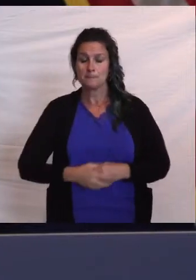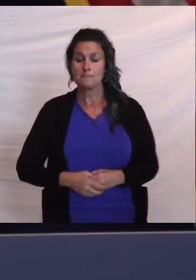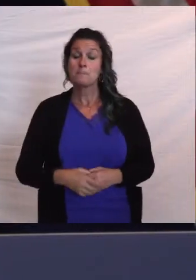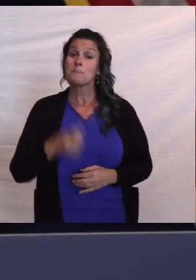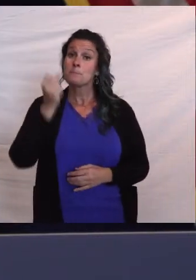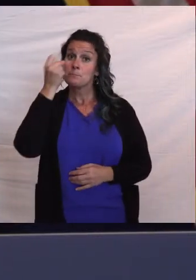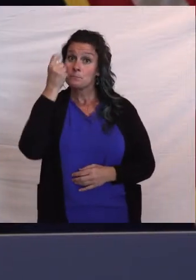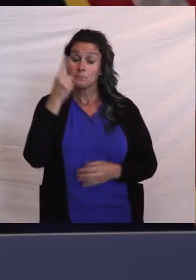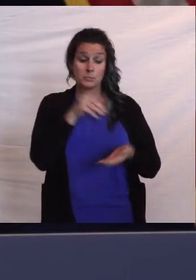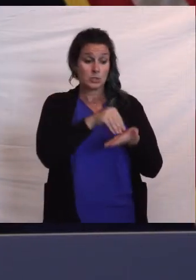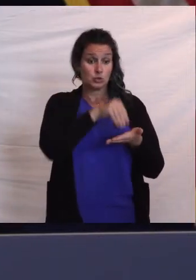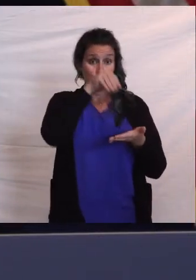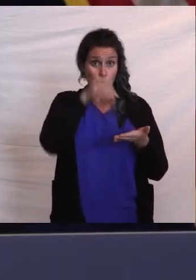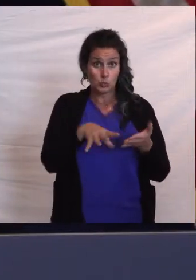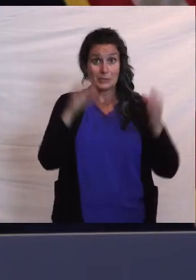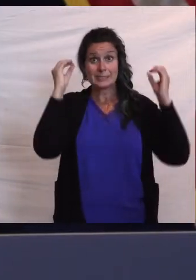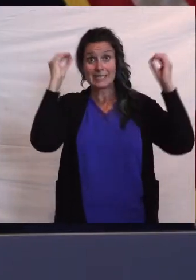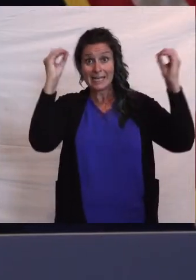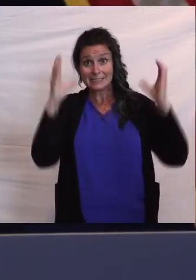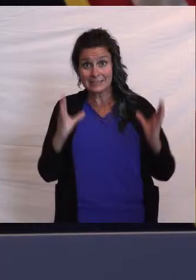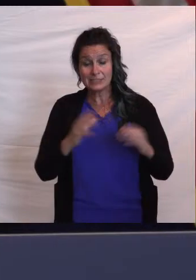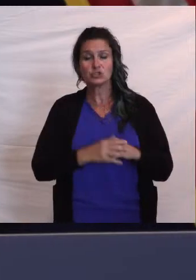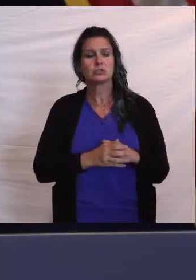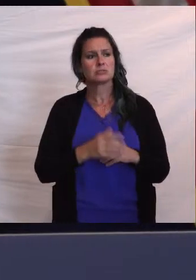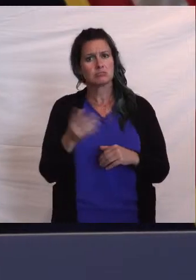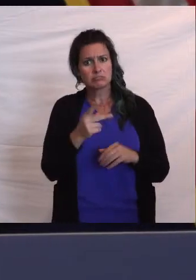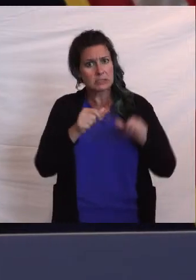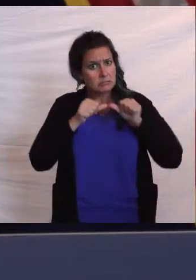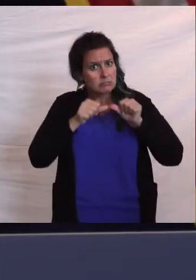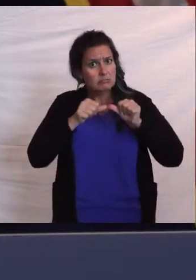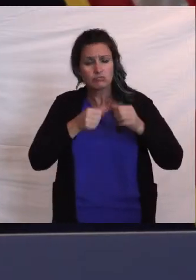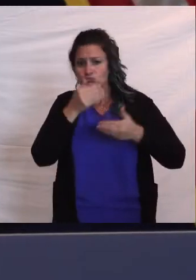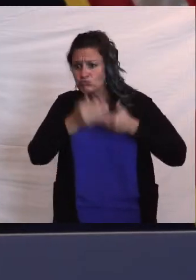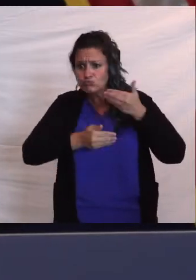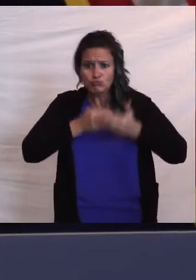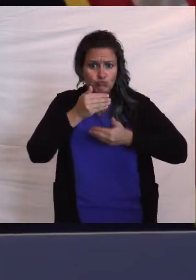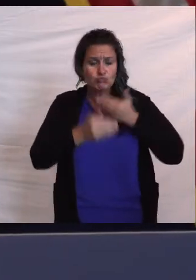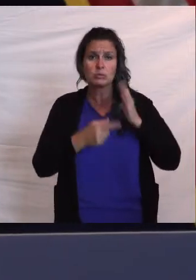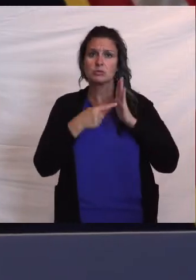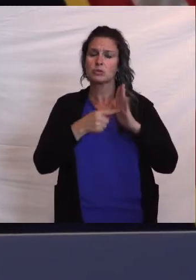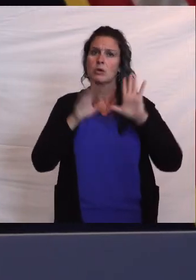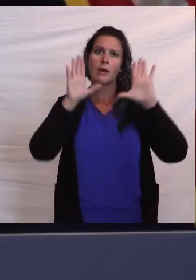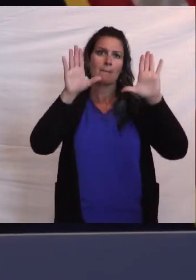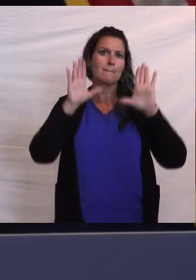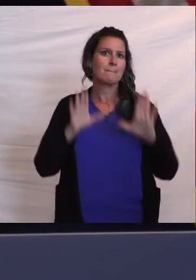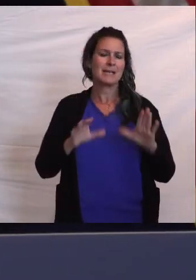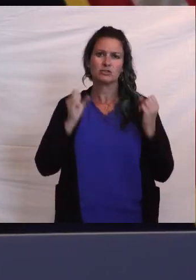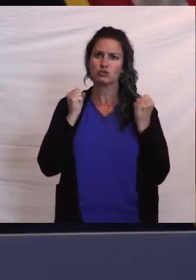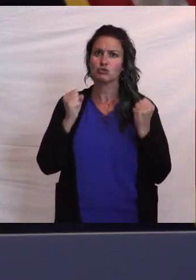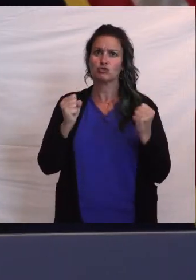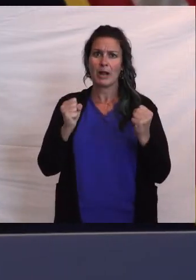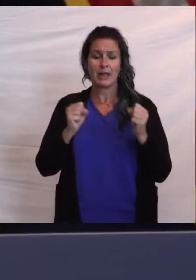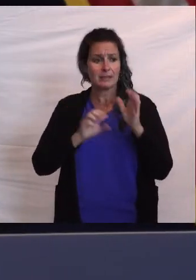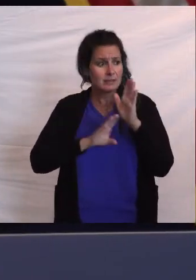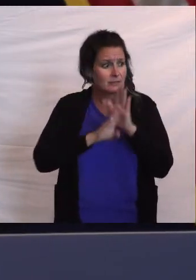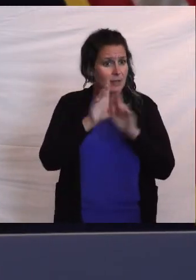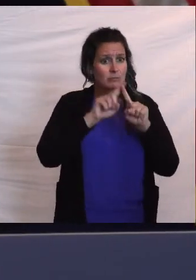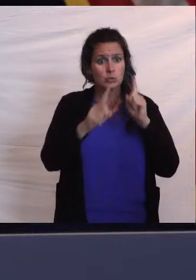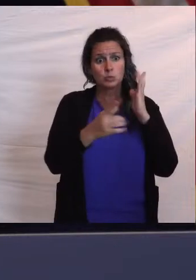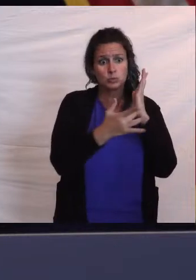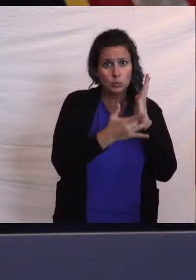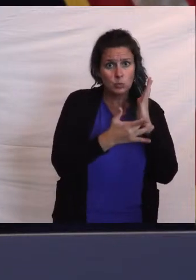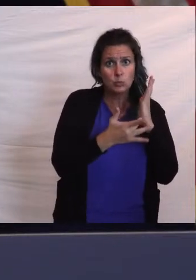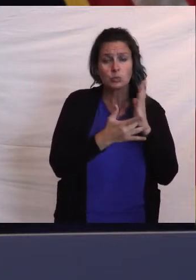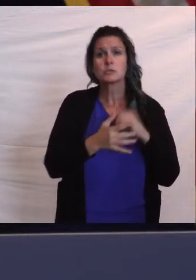However, students and educators continue to demonstrate tremendous resolve in developing new tools